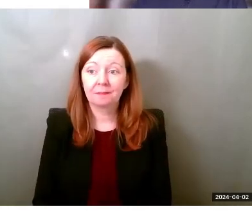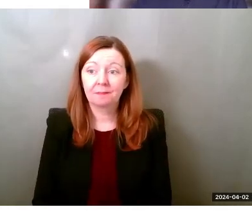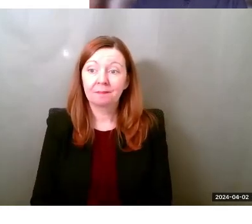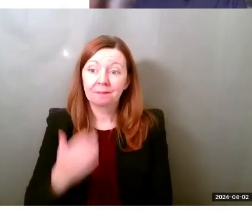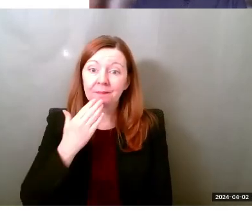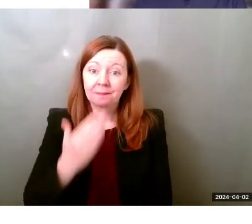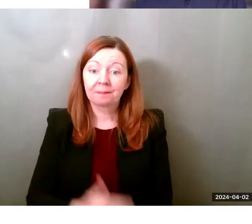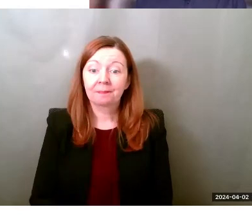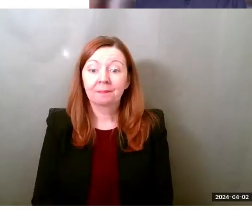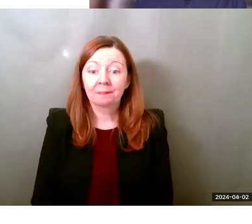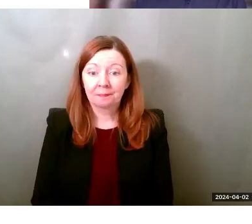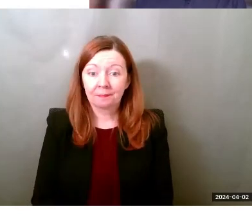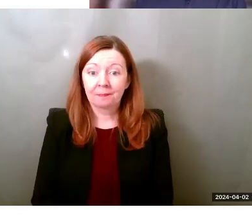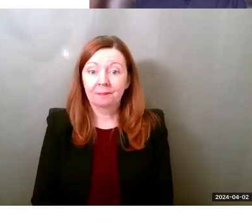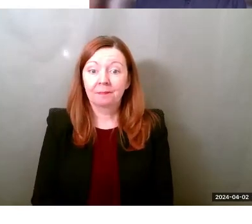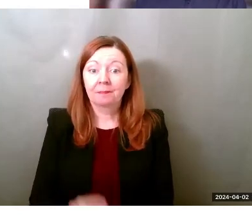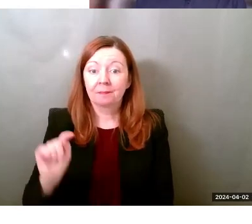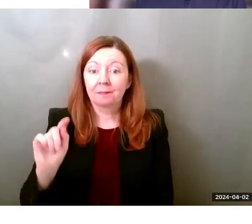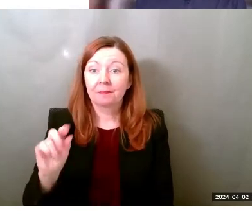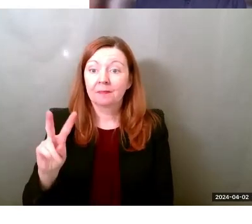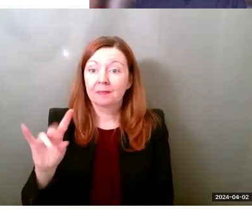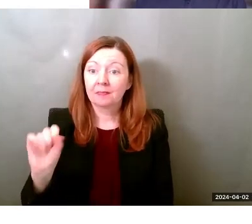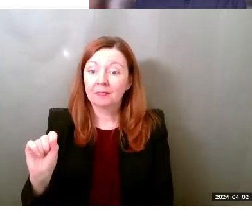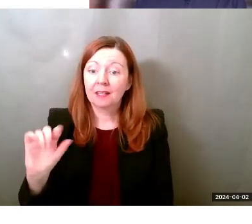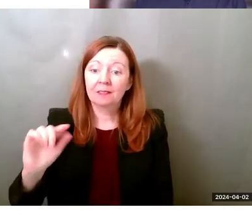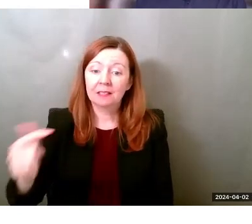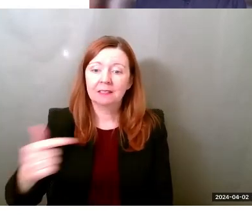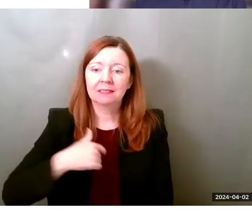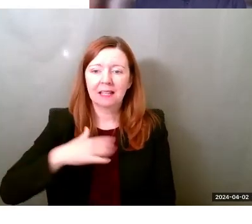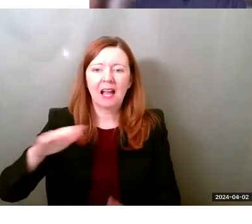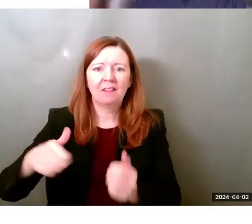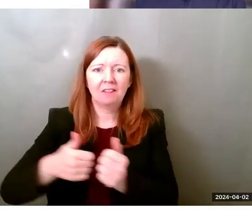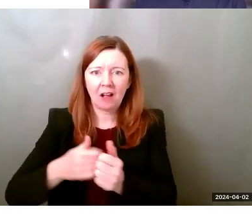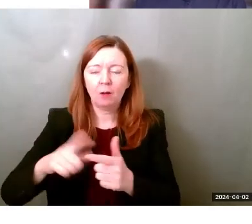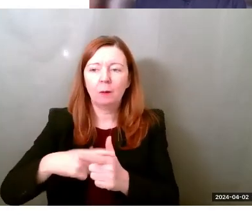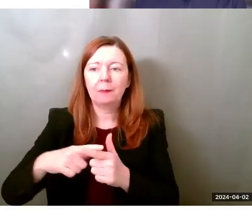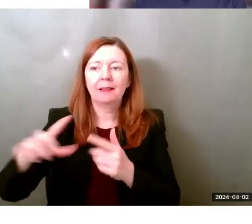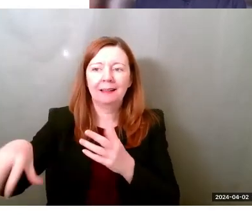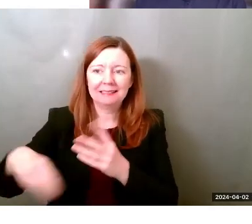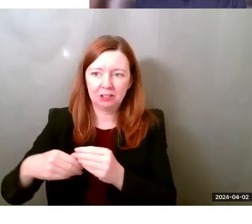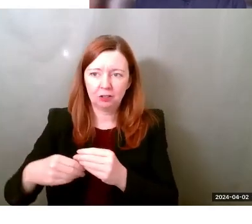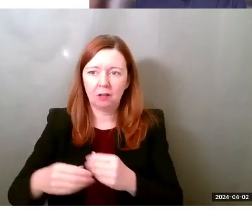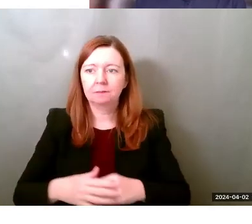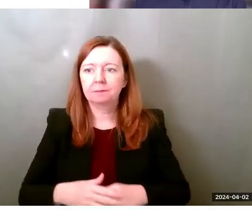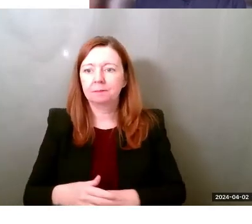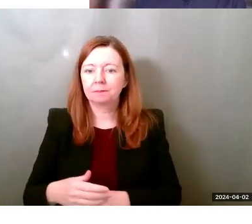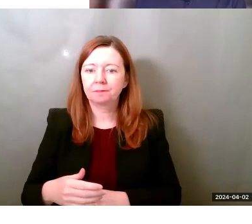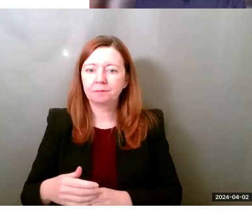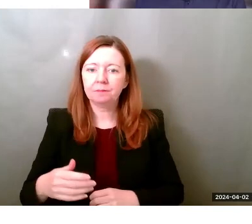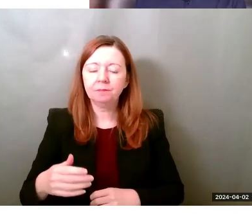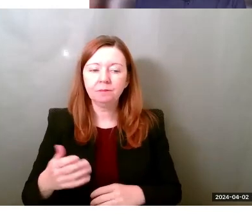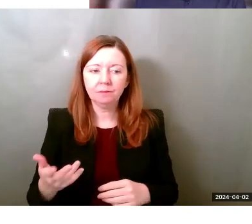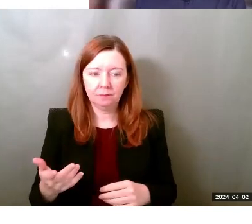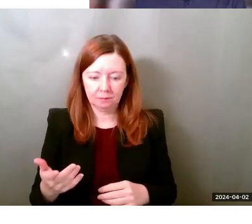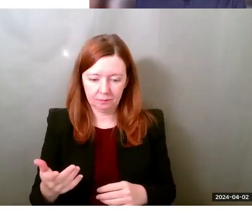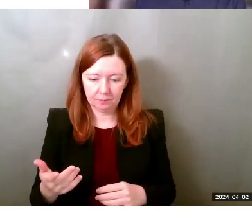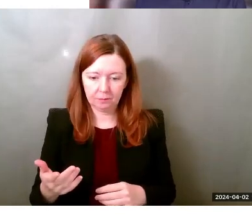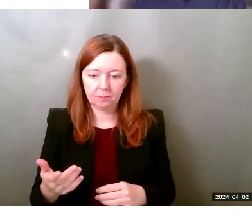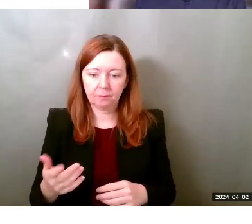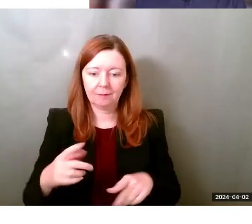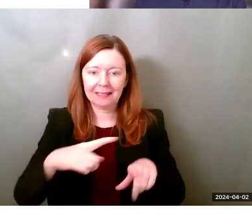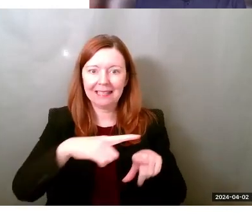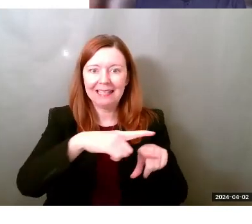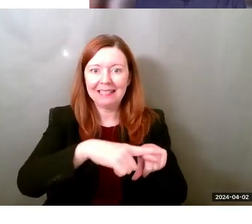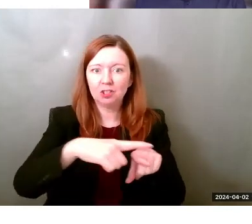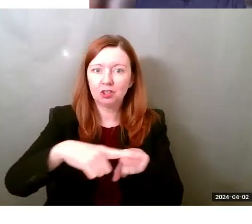Thank you. Tavis? Yeah, I have a follow-up on that and then one additional. On